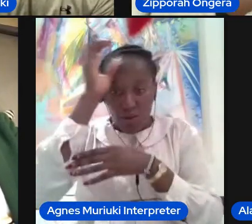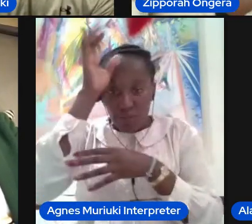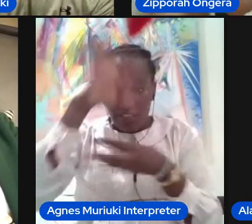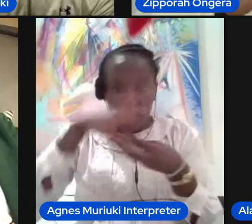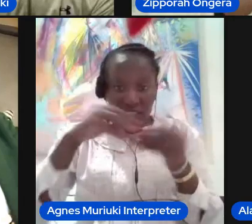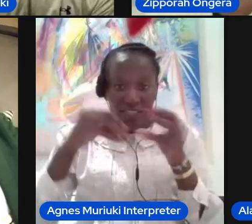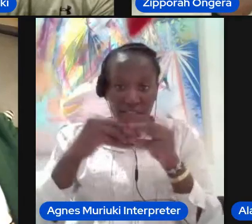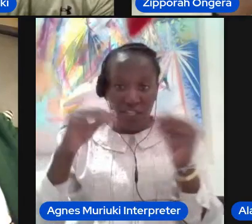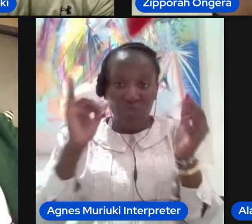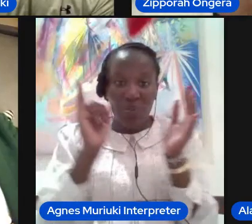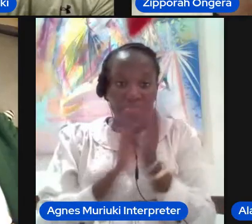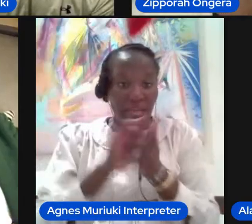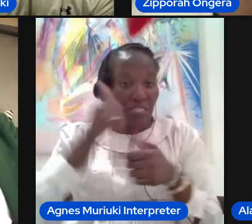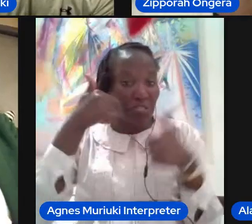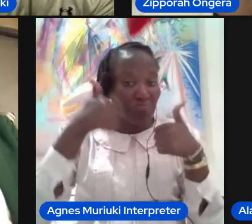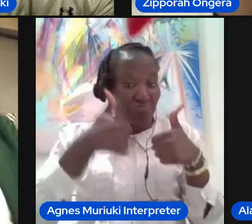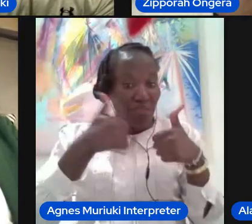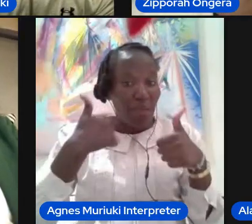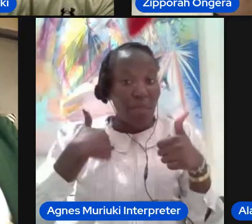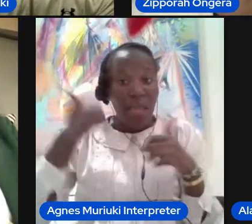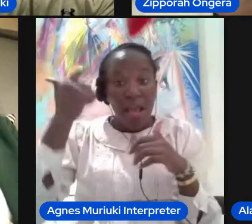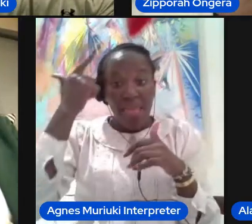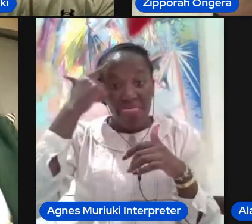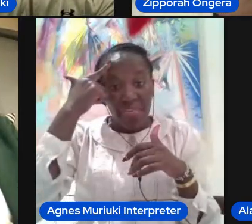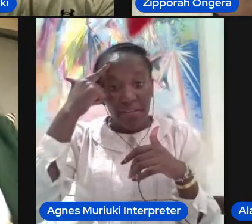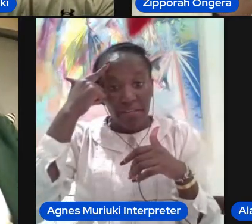amazing. And I think, yeah, that